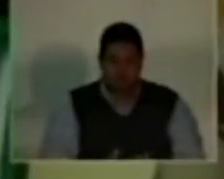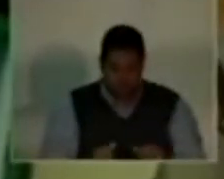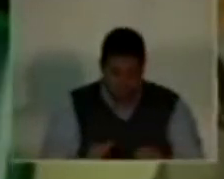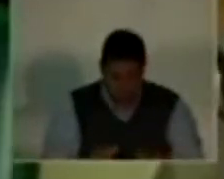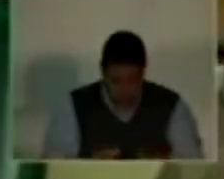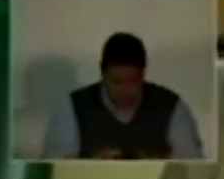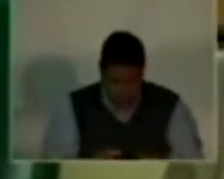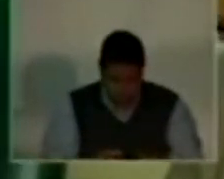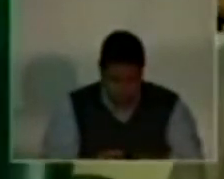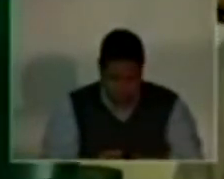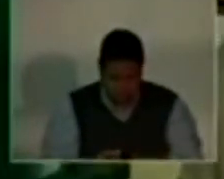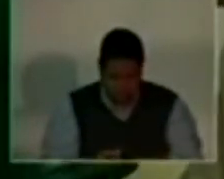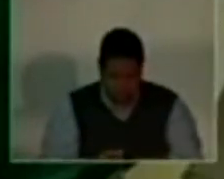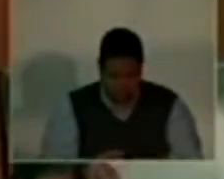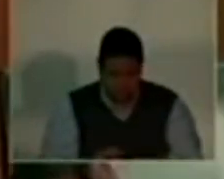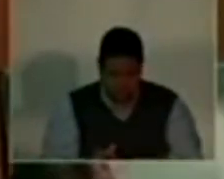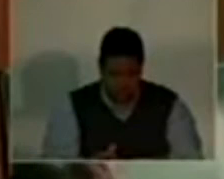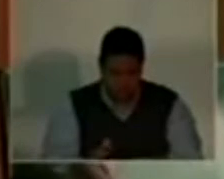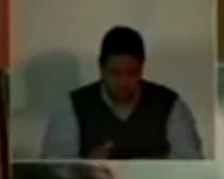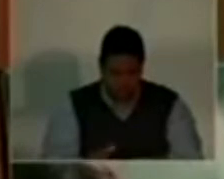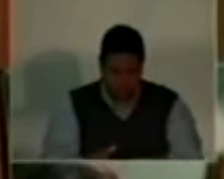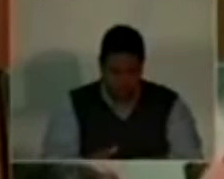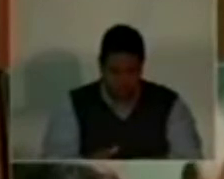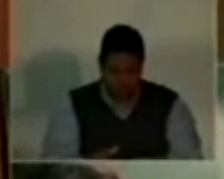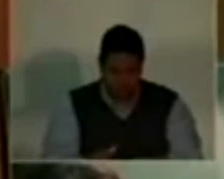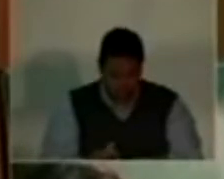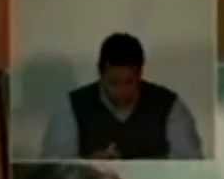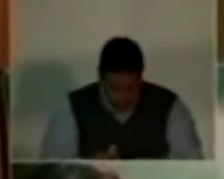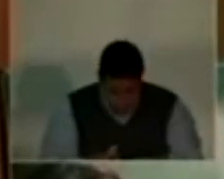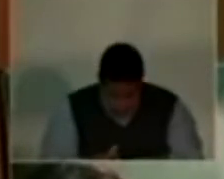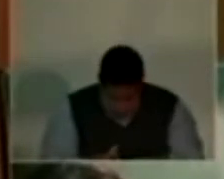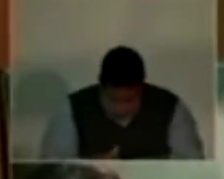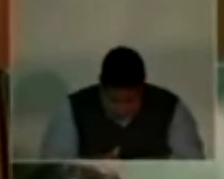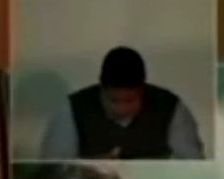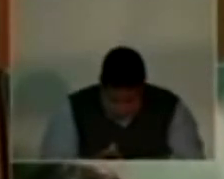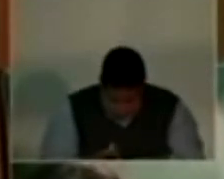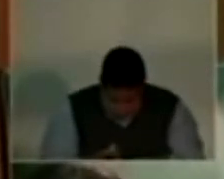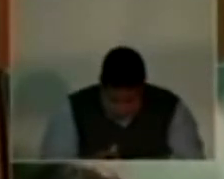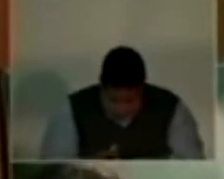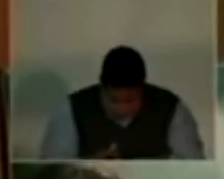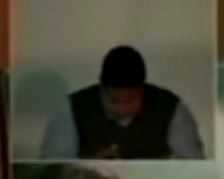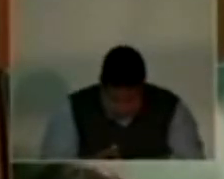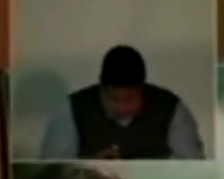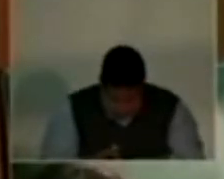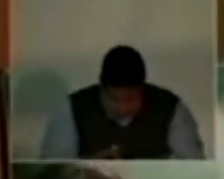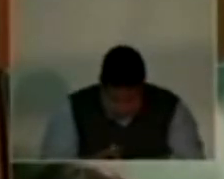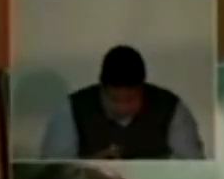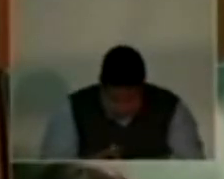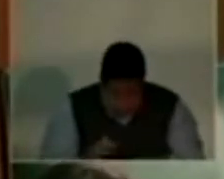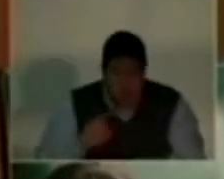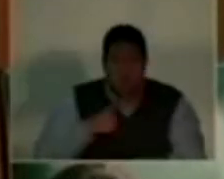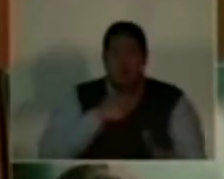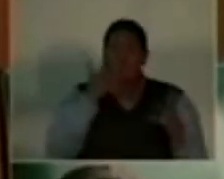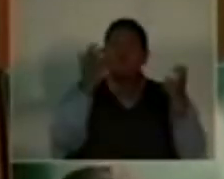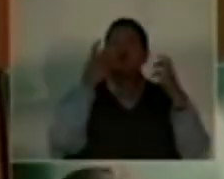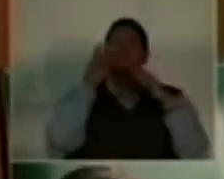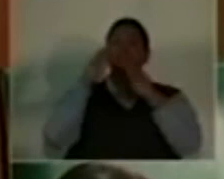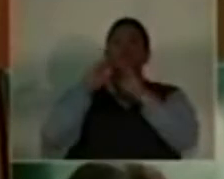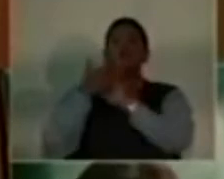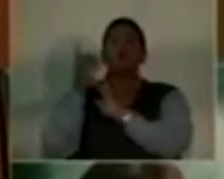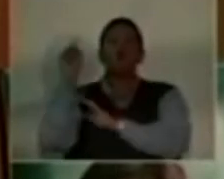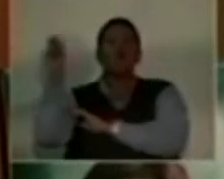We want to see a Jamaica where every school performs to a high standard.